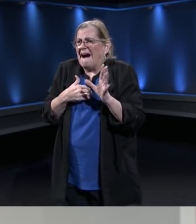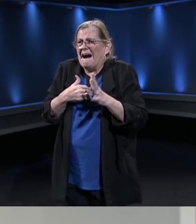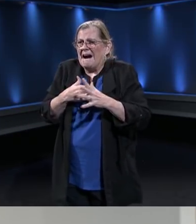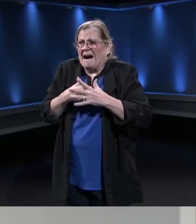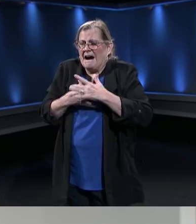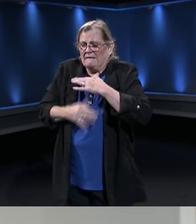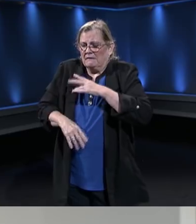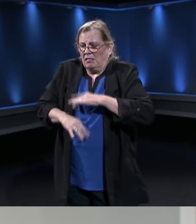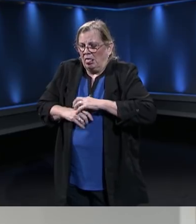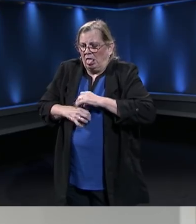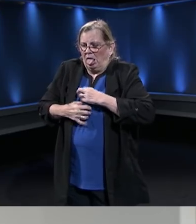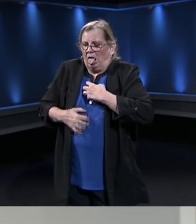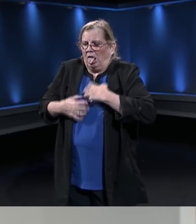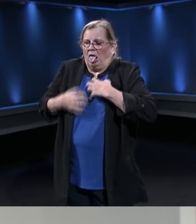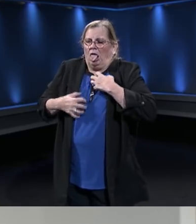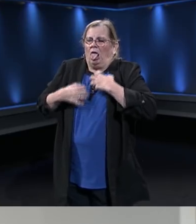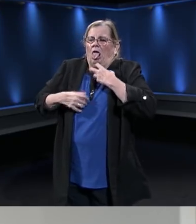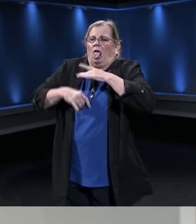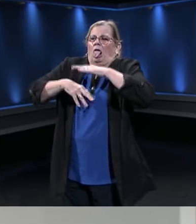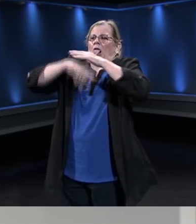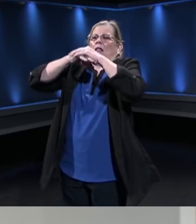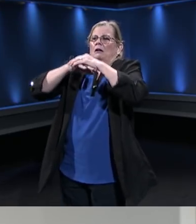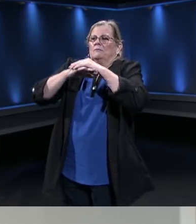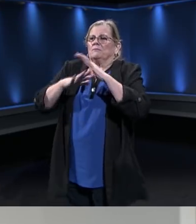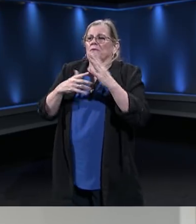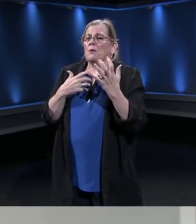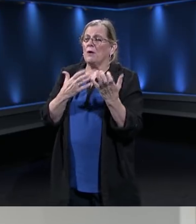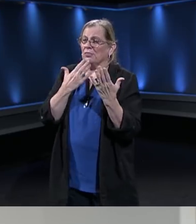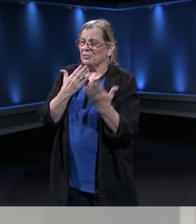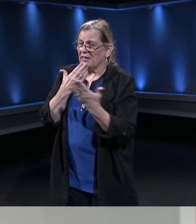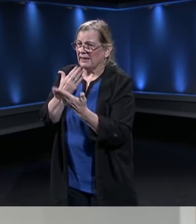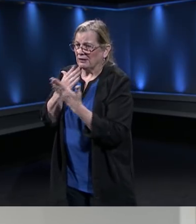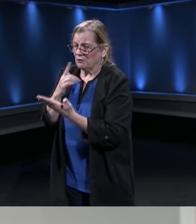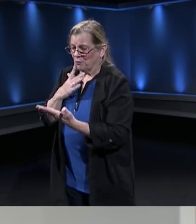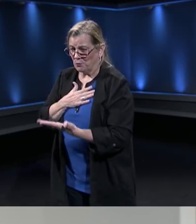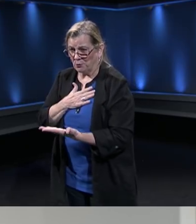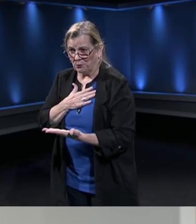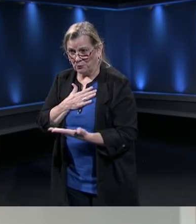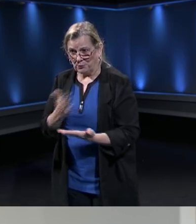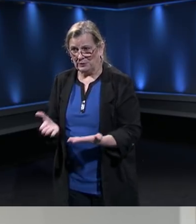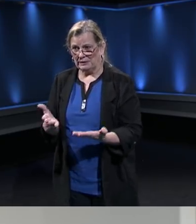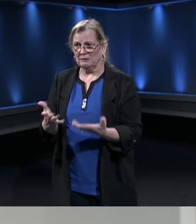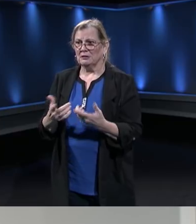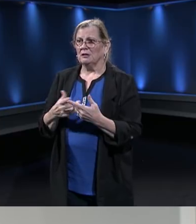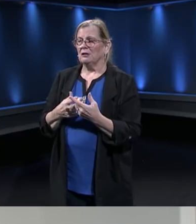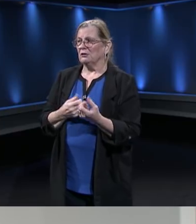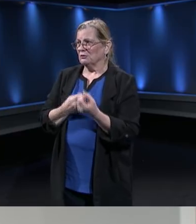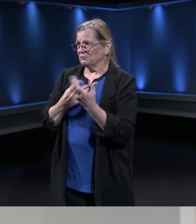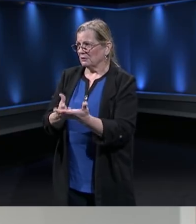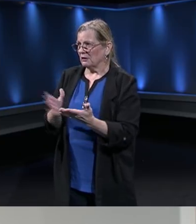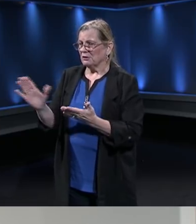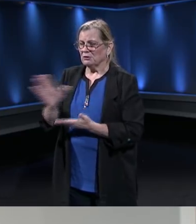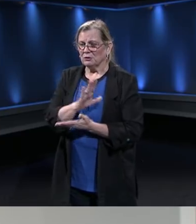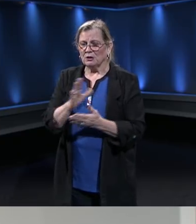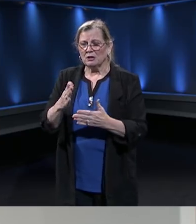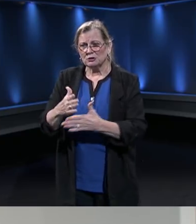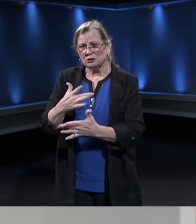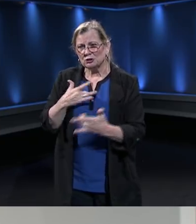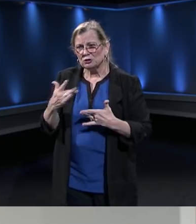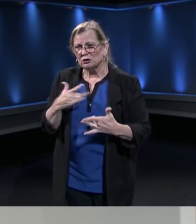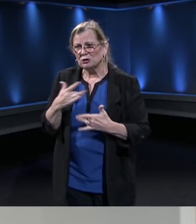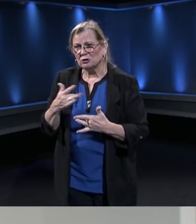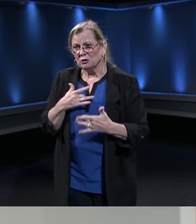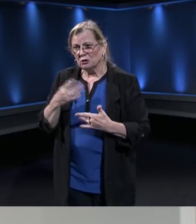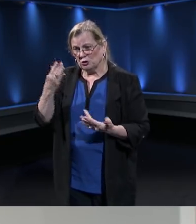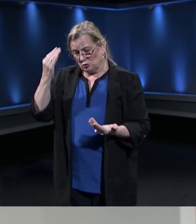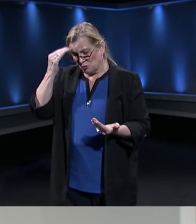share what you've just shared is also the vulnerability to say, as Bethany said, that work with your child as a team. You need